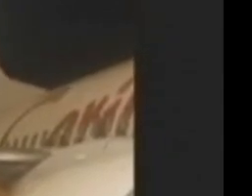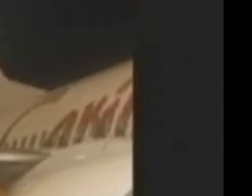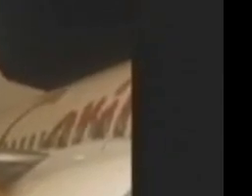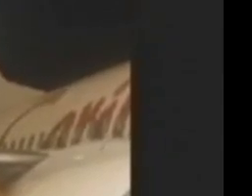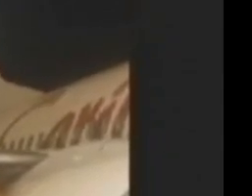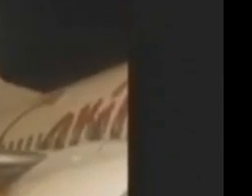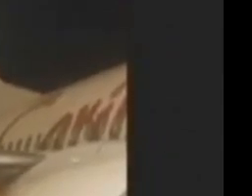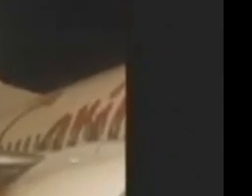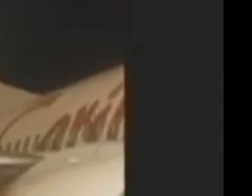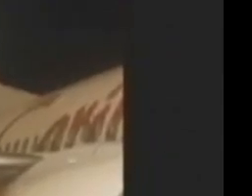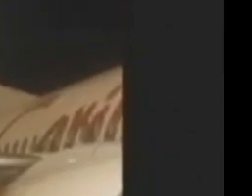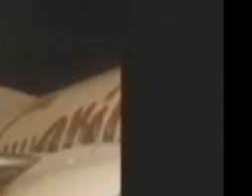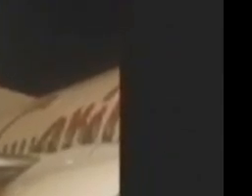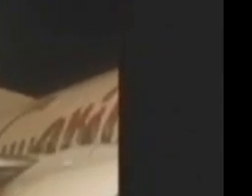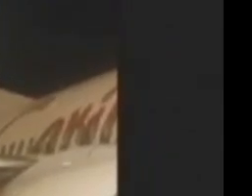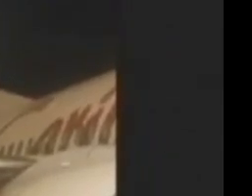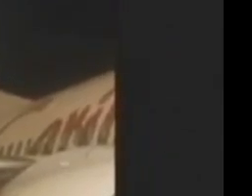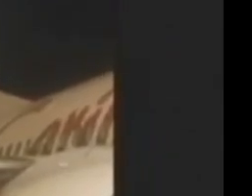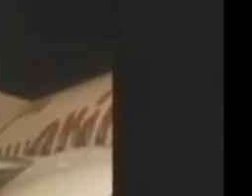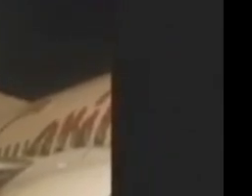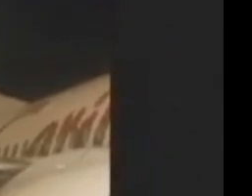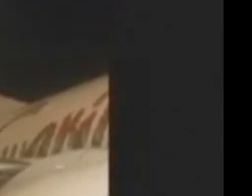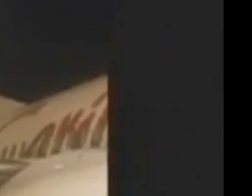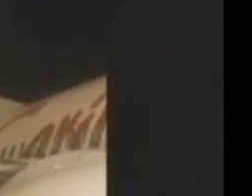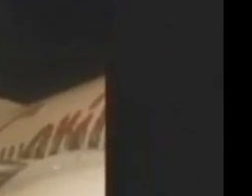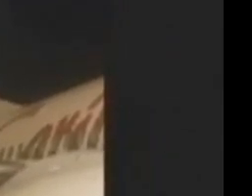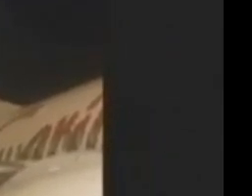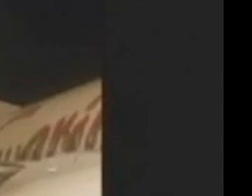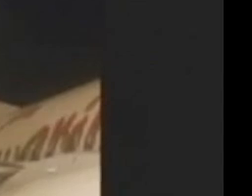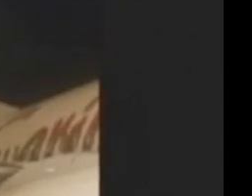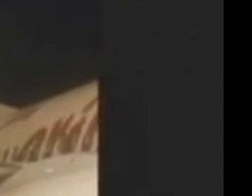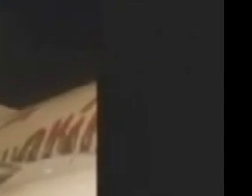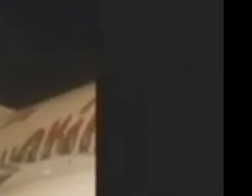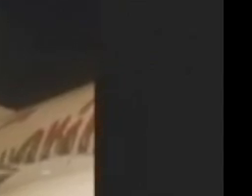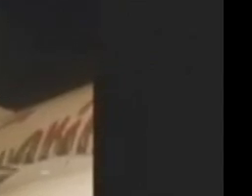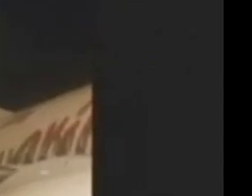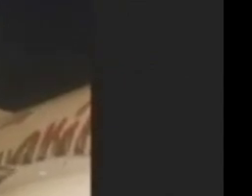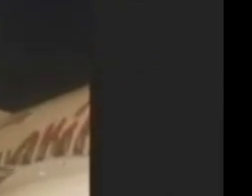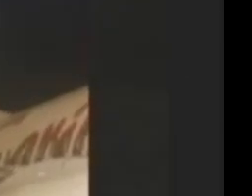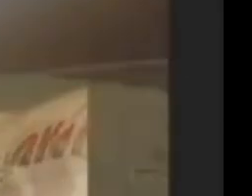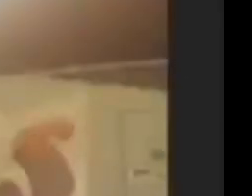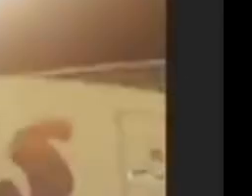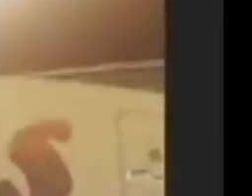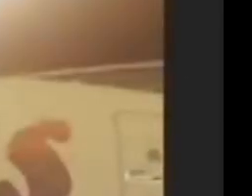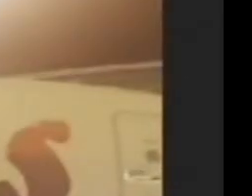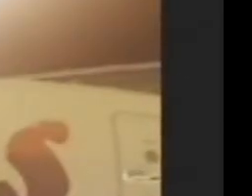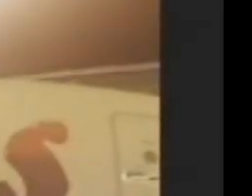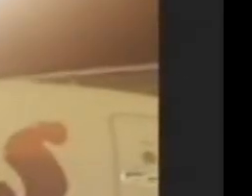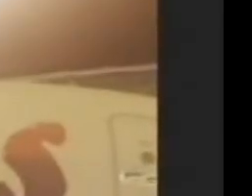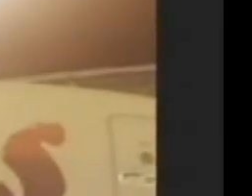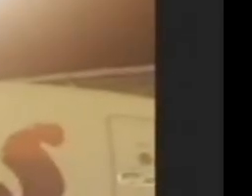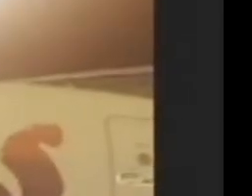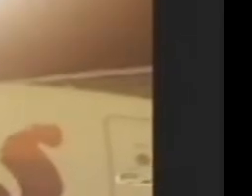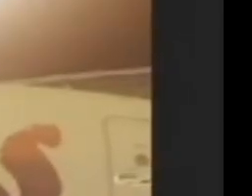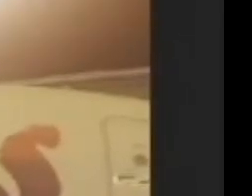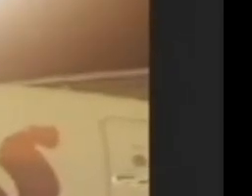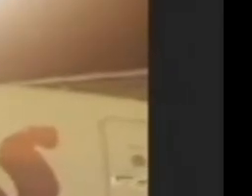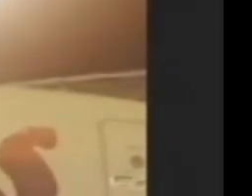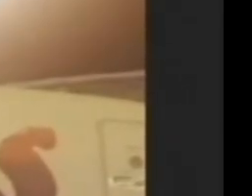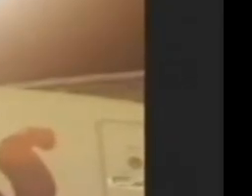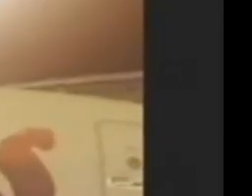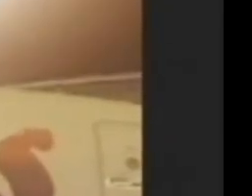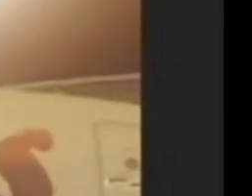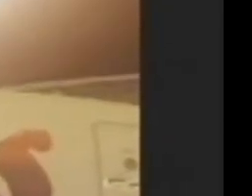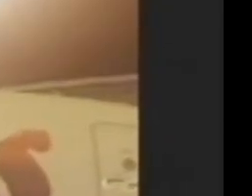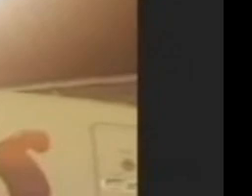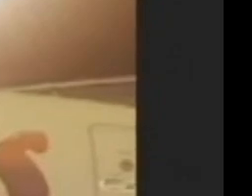midnight. Those eligible are encouraged to make their appointments from today using the designated call-in numbers or WhatsApp numbers for the